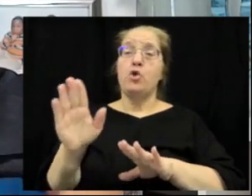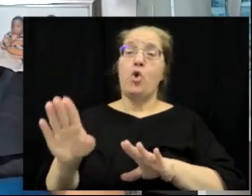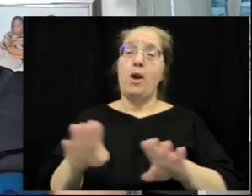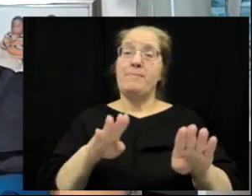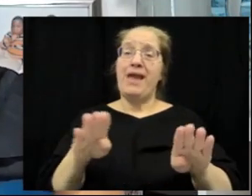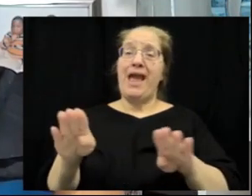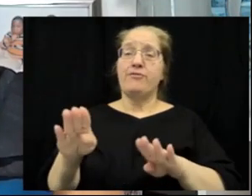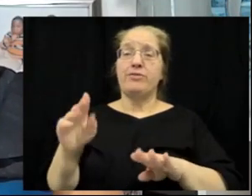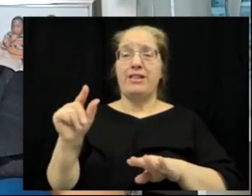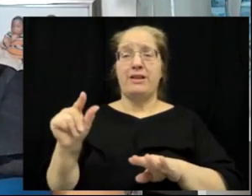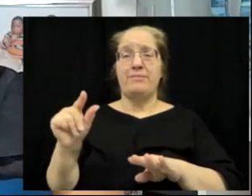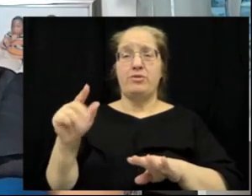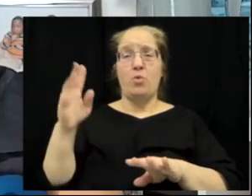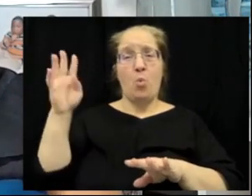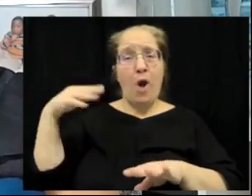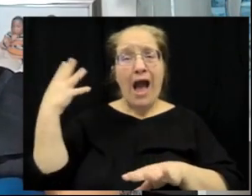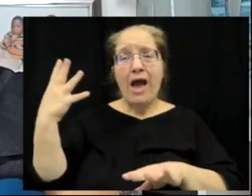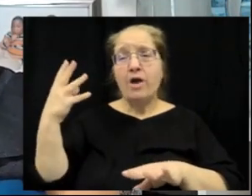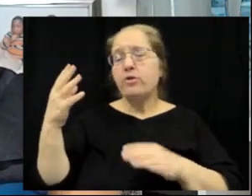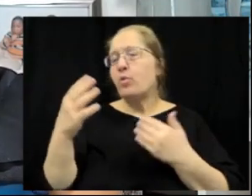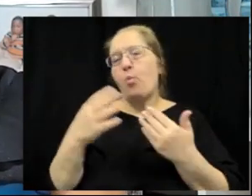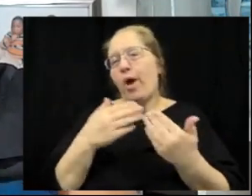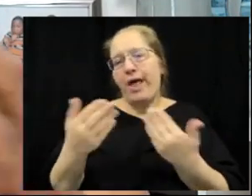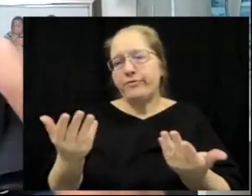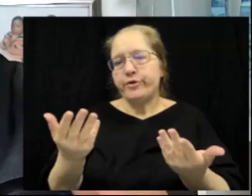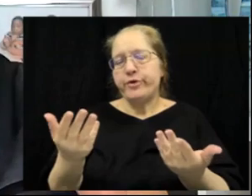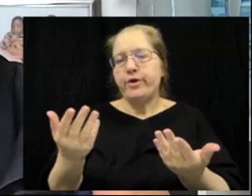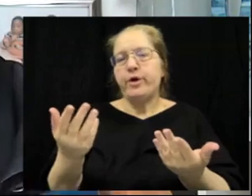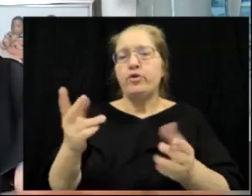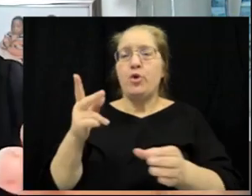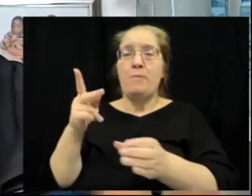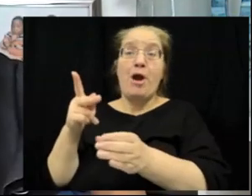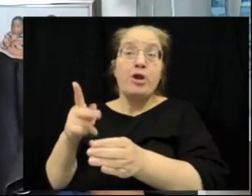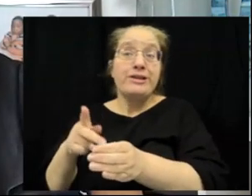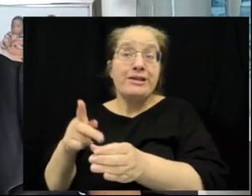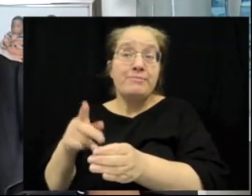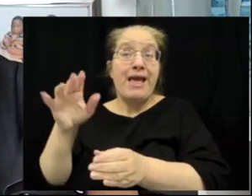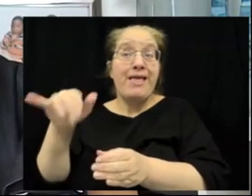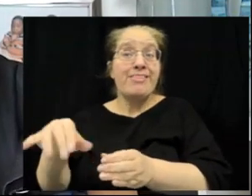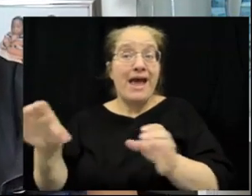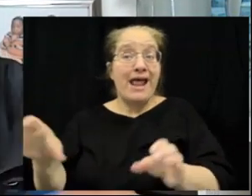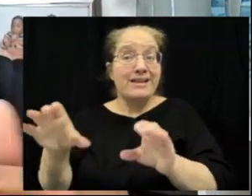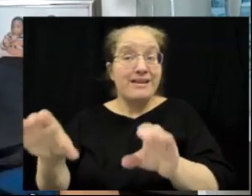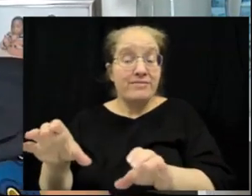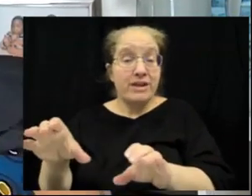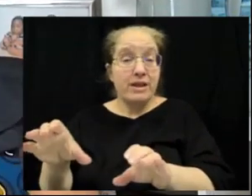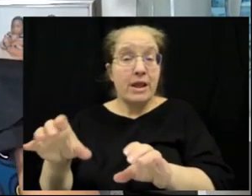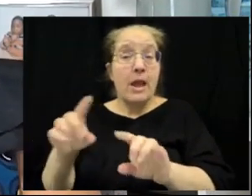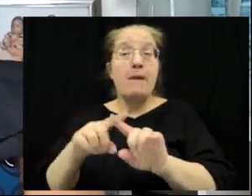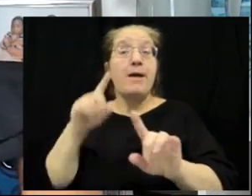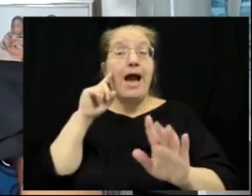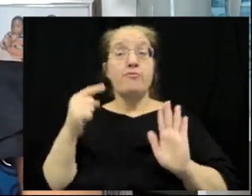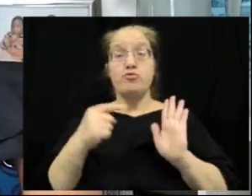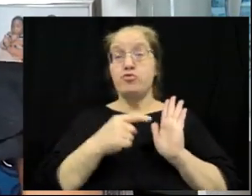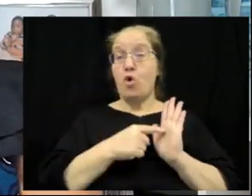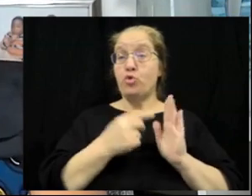bit too wild, or whatever the case may be, for you to participate in this activity. But I've noticed that